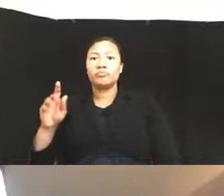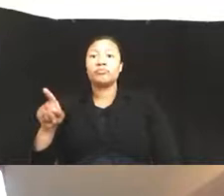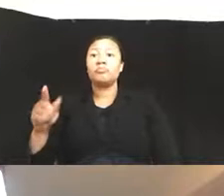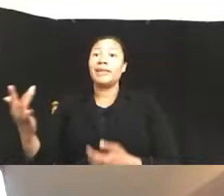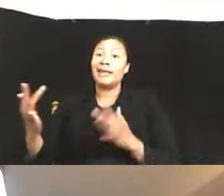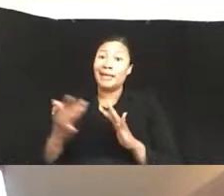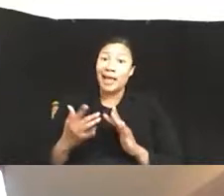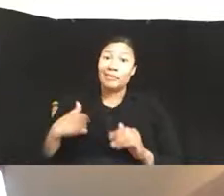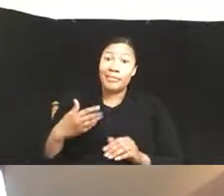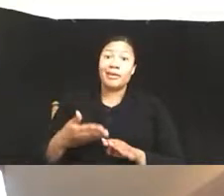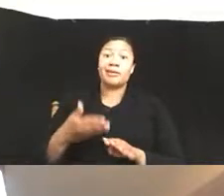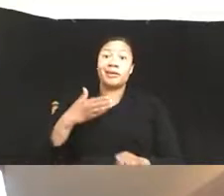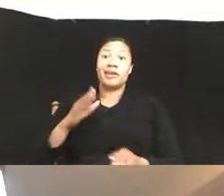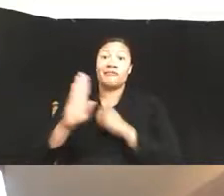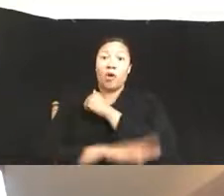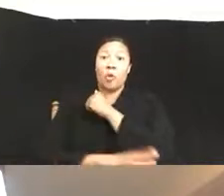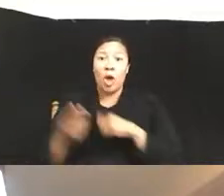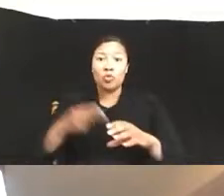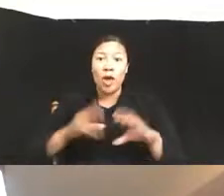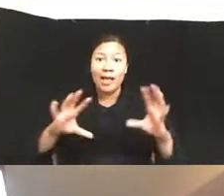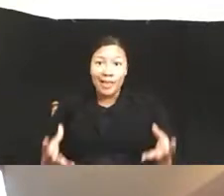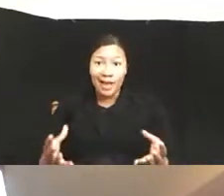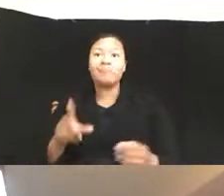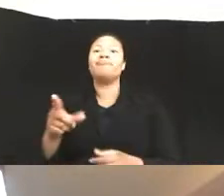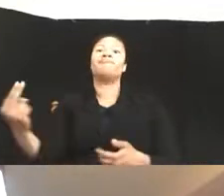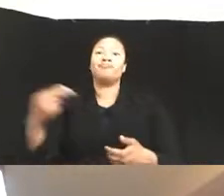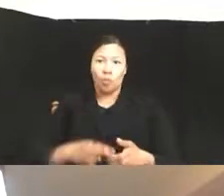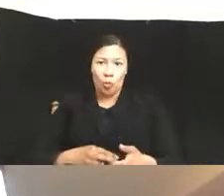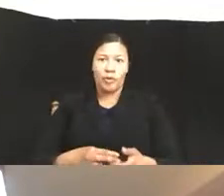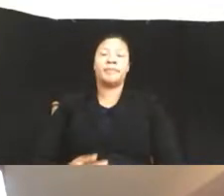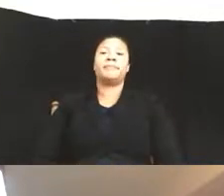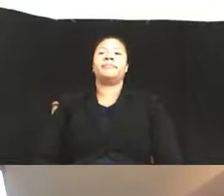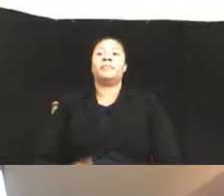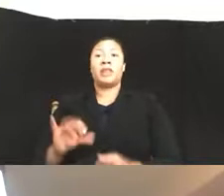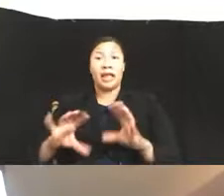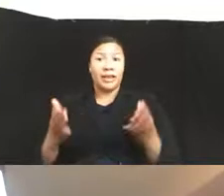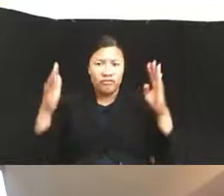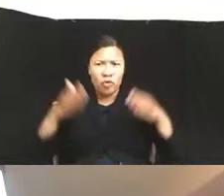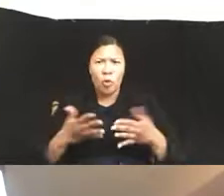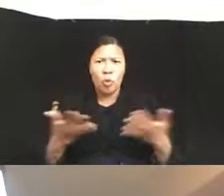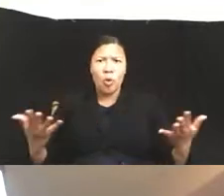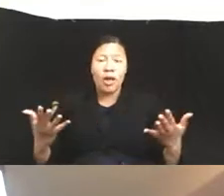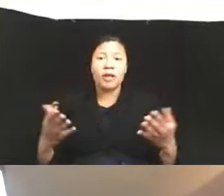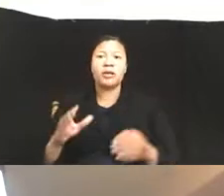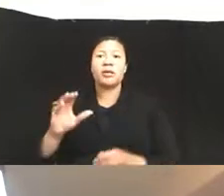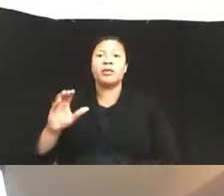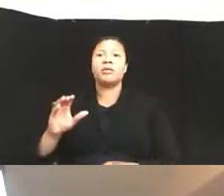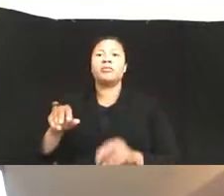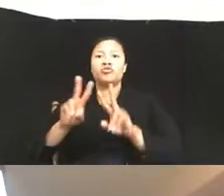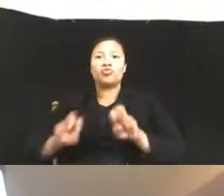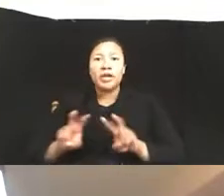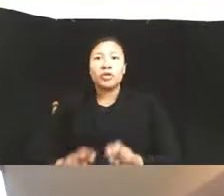she did. And the class was focused on critical race theory. And so in addition